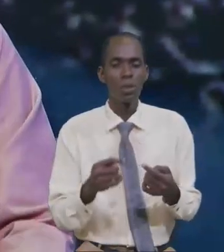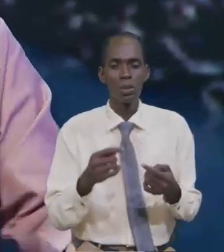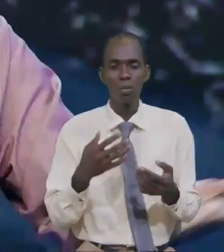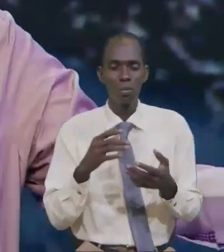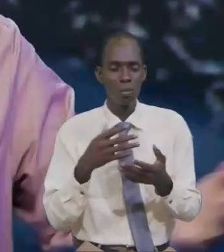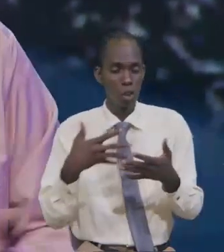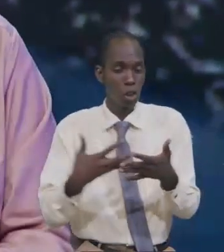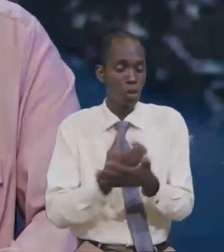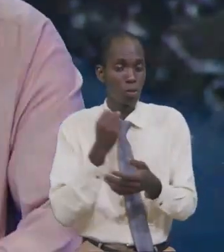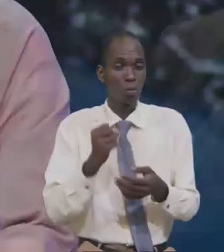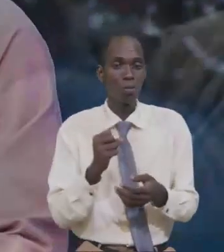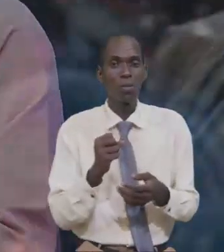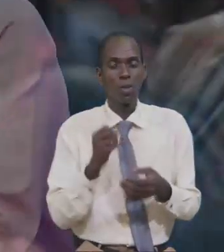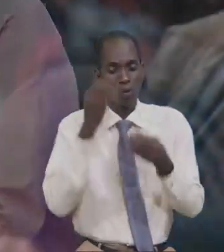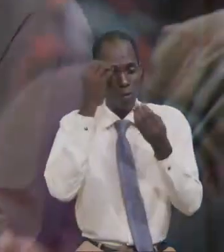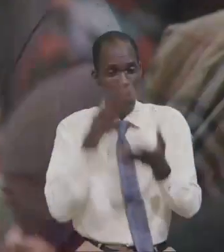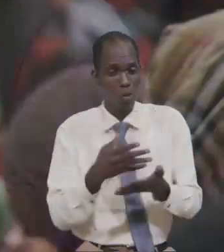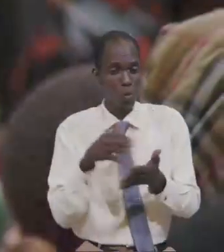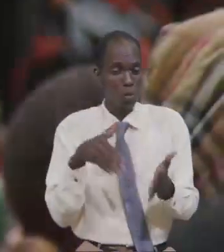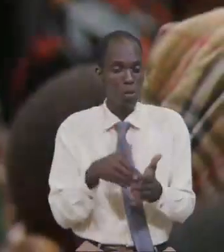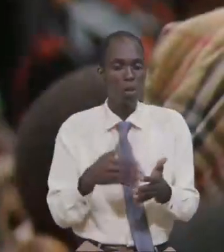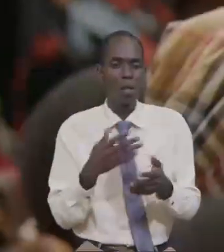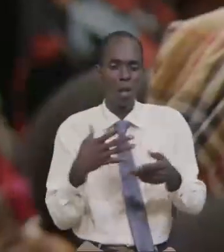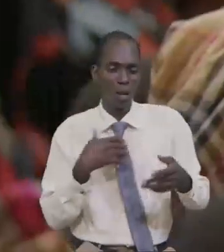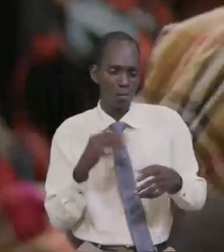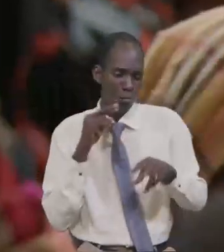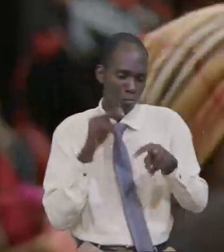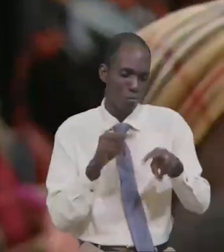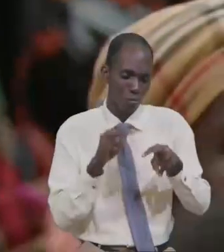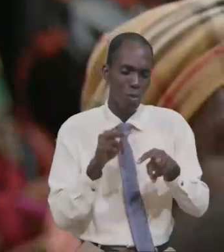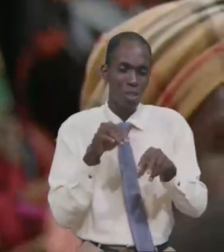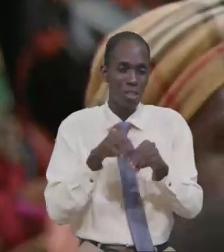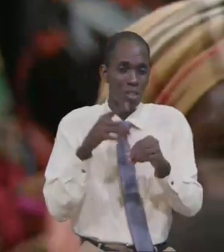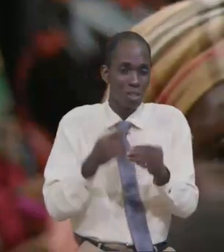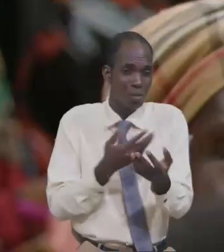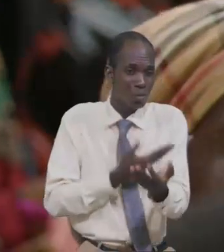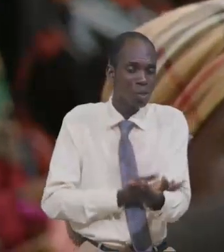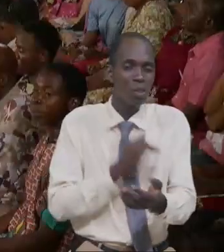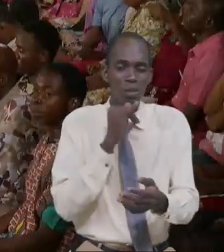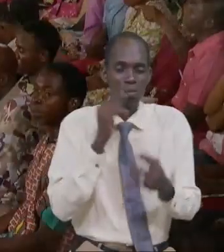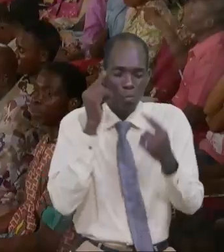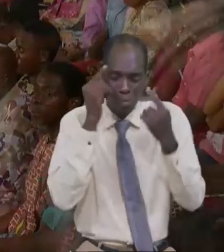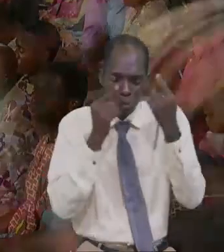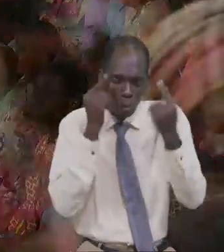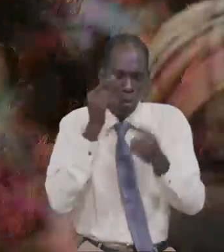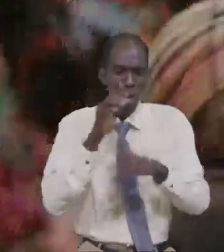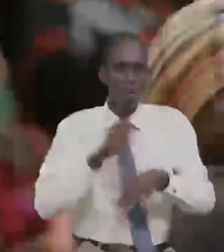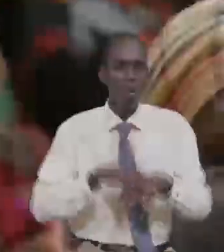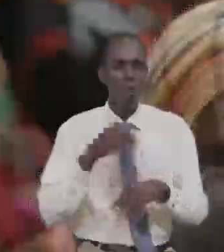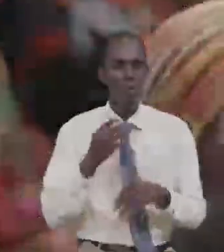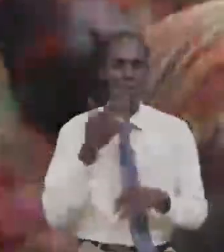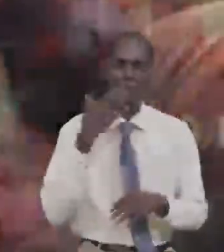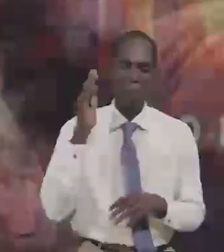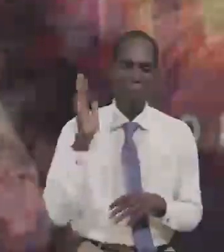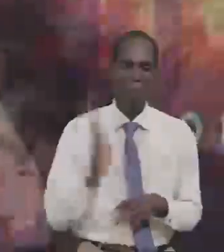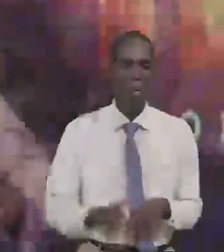because the phone is nearby. And then throughout the day, every 5 minutes he's checking up on the phone. Every